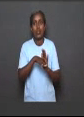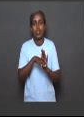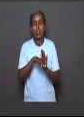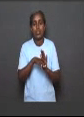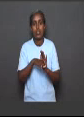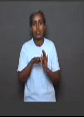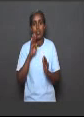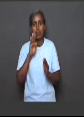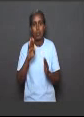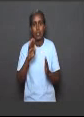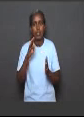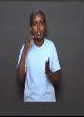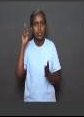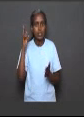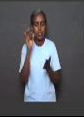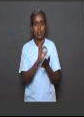by this form.